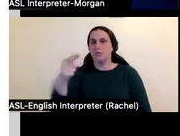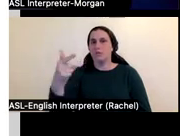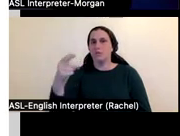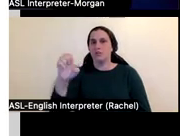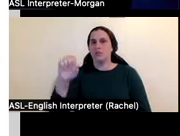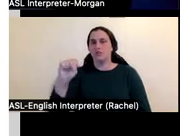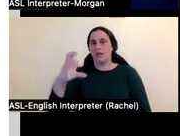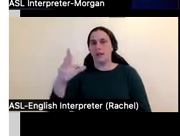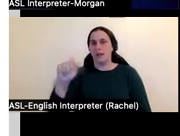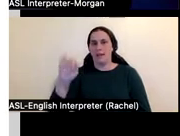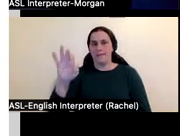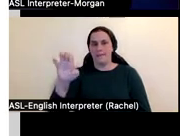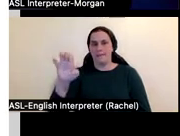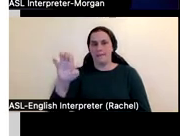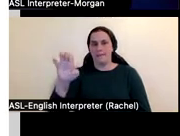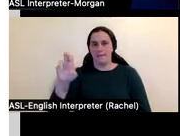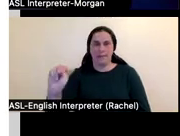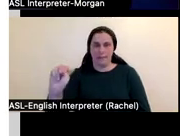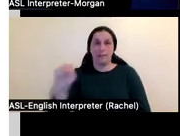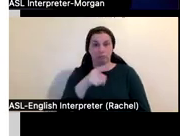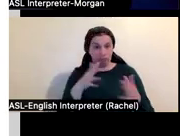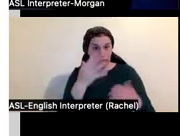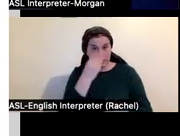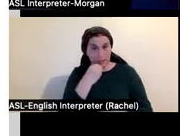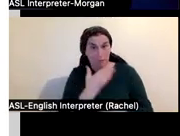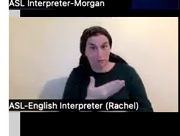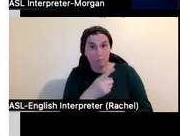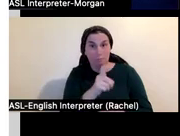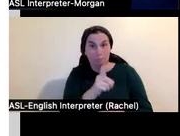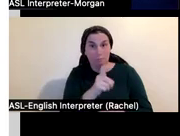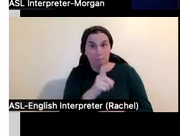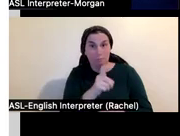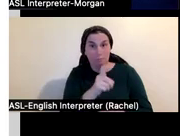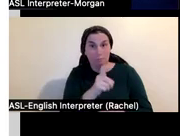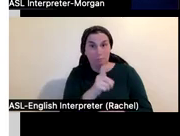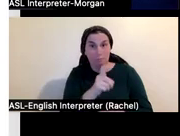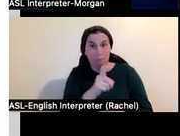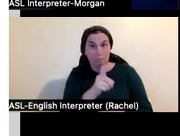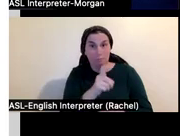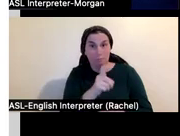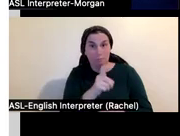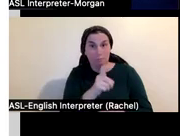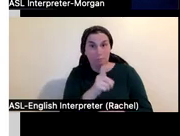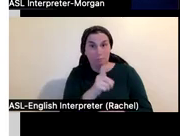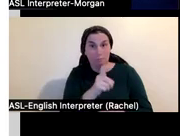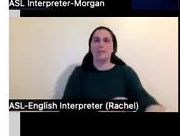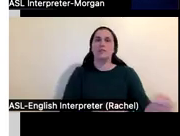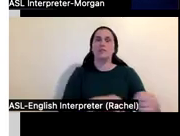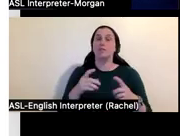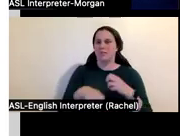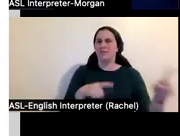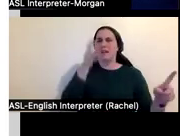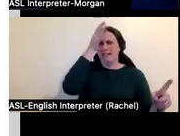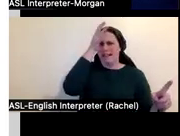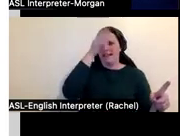geschlafen? And then the tricky part is when we visit Germany and my dad says like to my husband, wie hast du gut geschlafen? And my